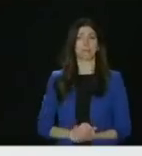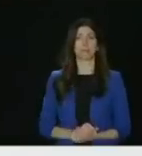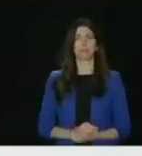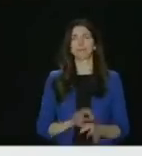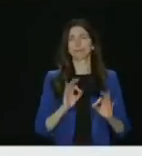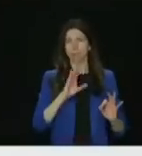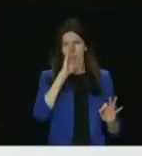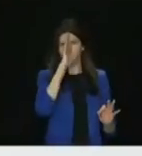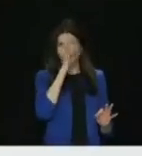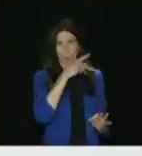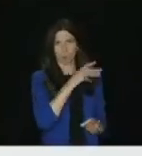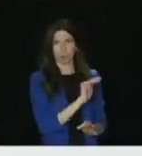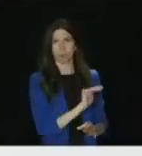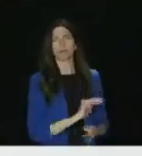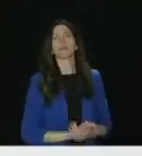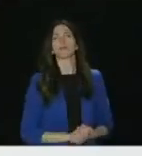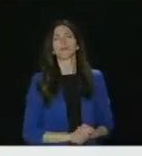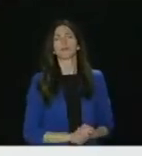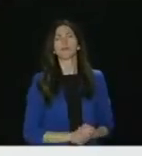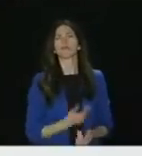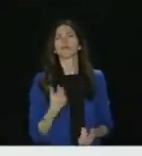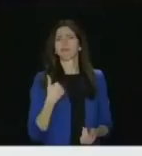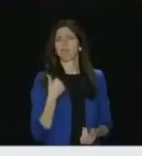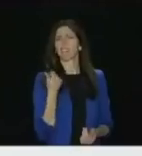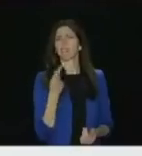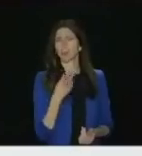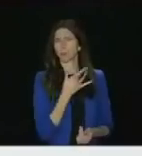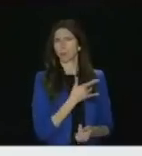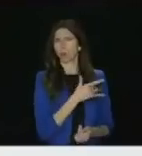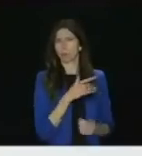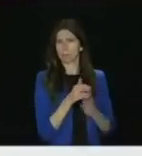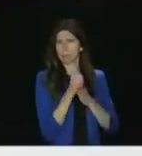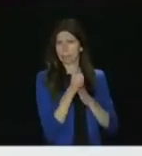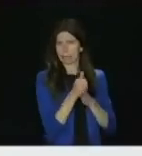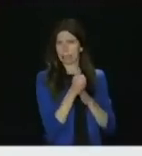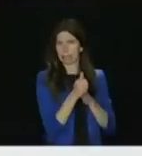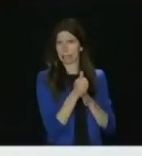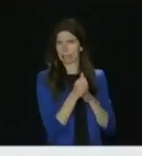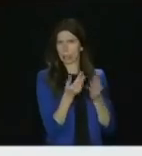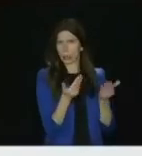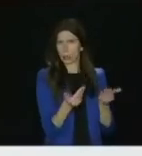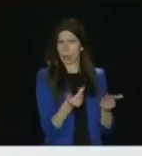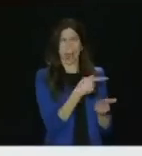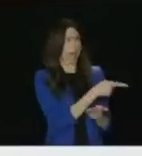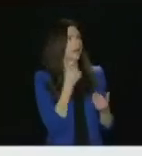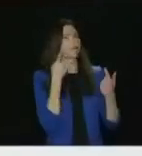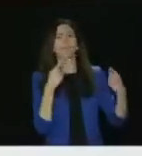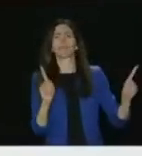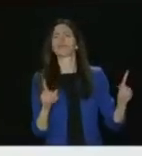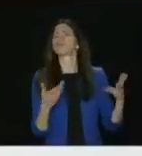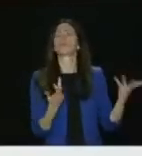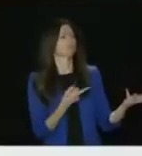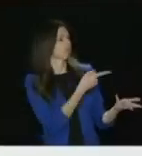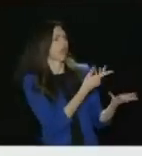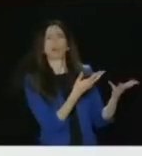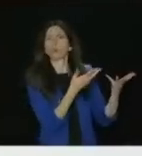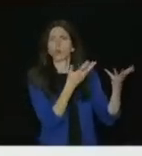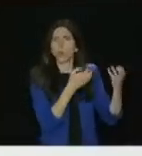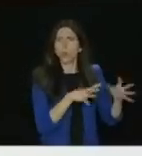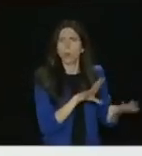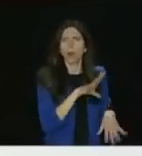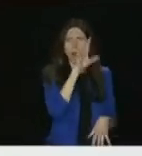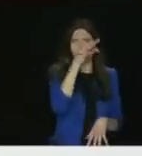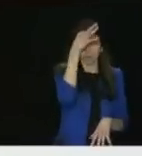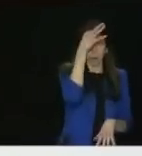Hi, Prime Minister. A number of premiers today have come out and said that they don't want or need the federal government to exercise